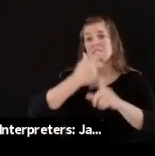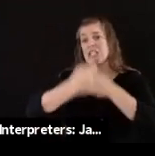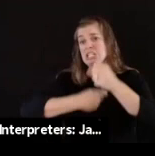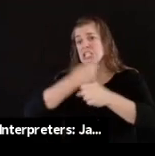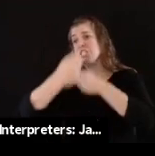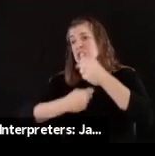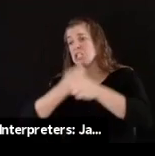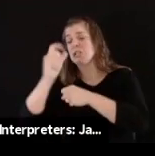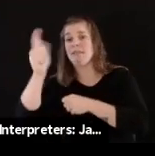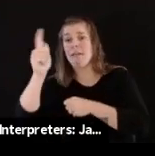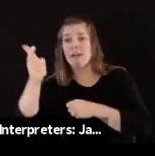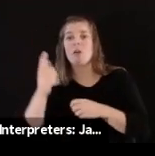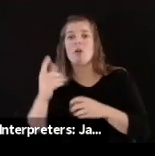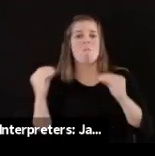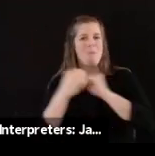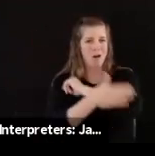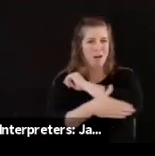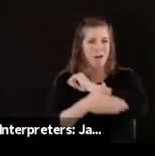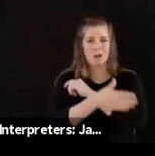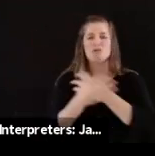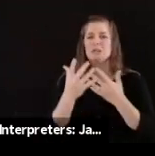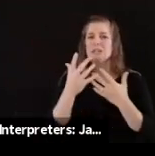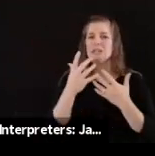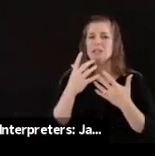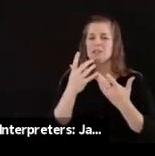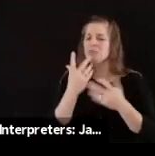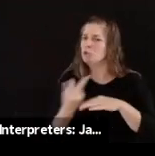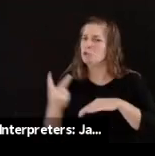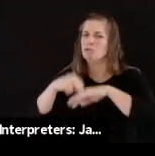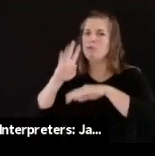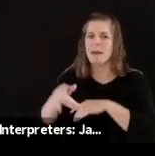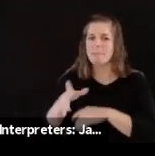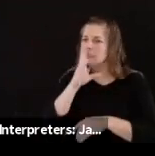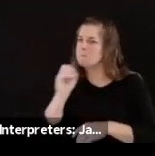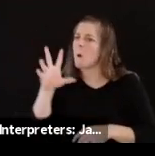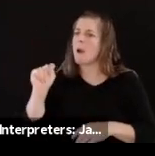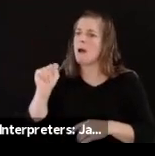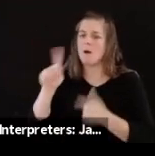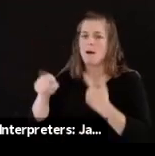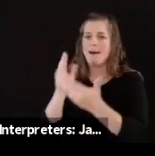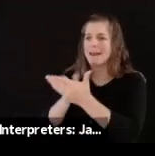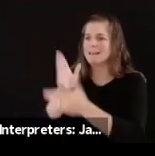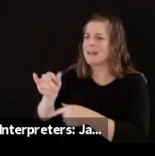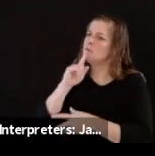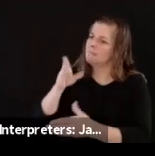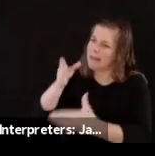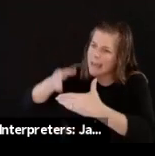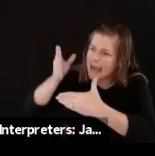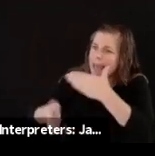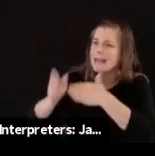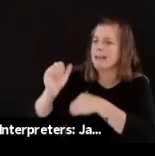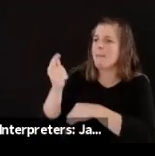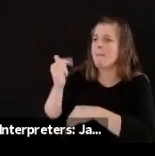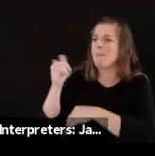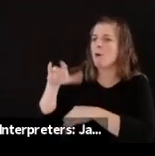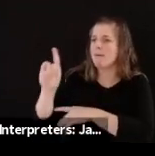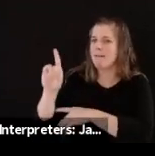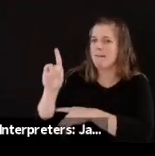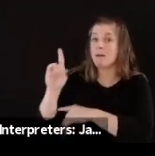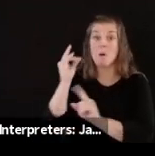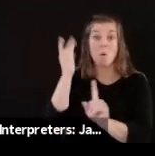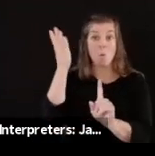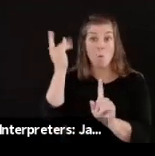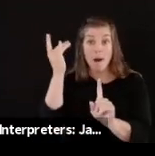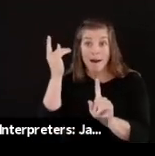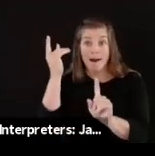and more countries exerted political and economic pressure on the South African government to end apartheid. And it was largely due to the